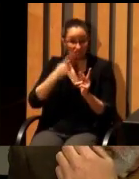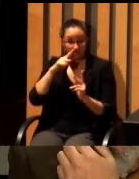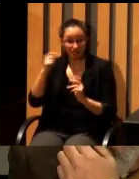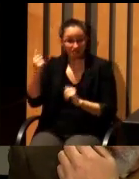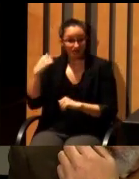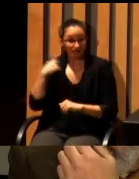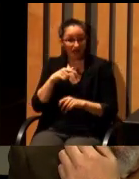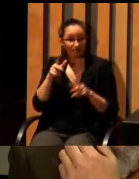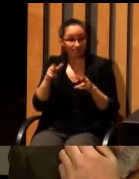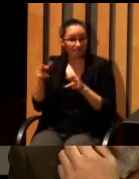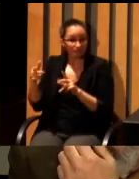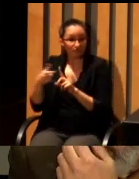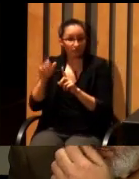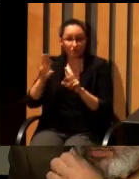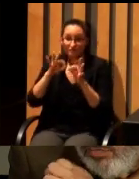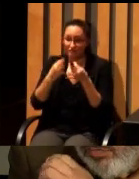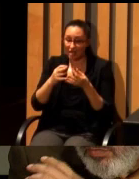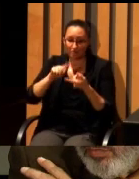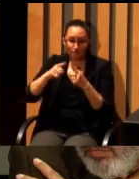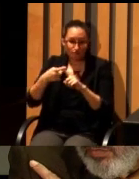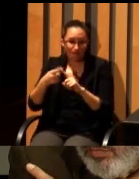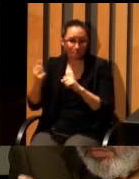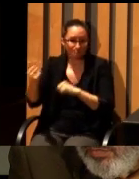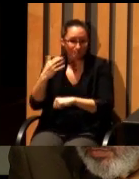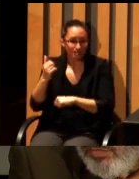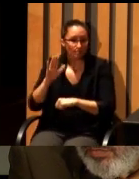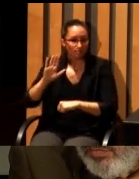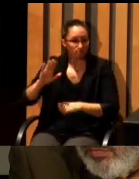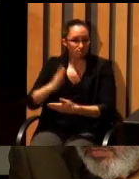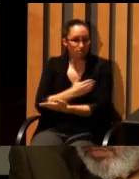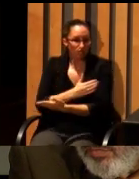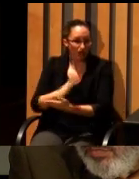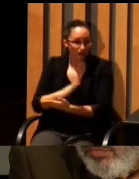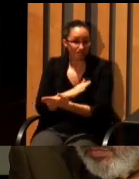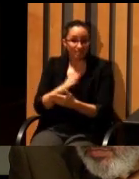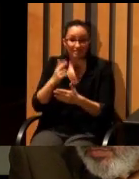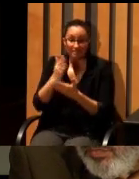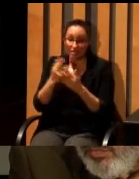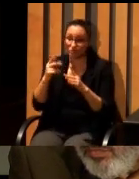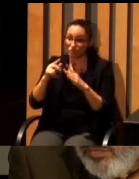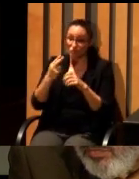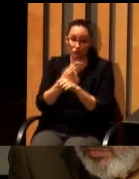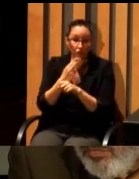Some of them used the original lyrics with some of these since sanitized lines about